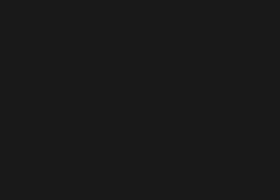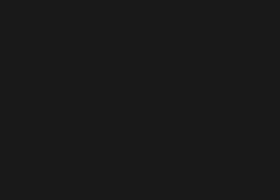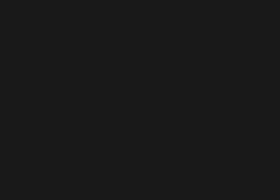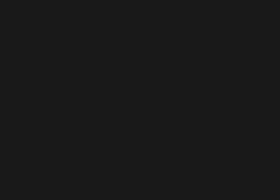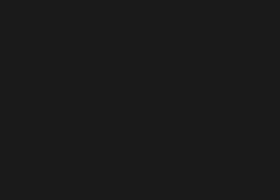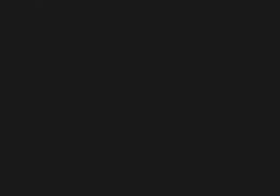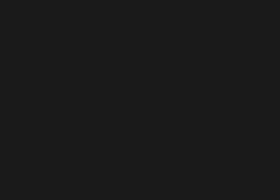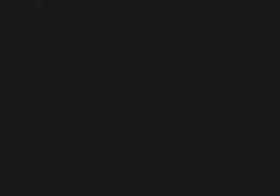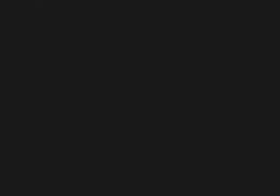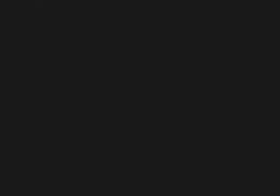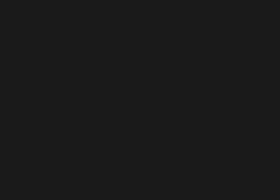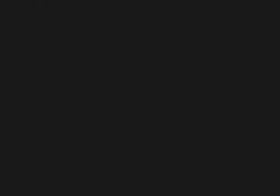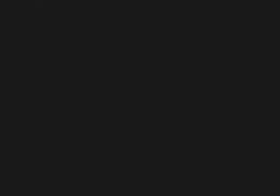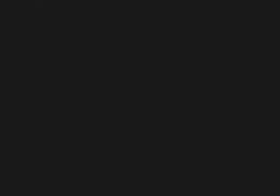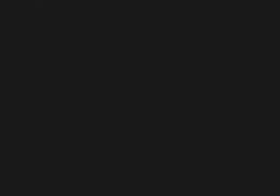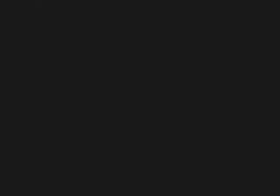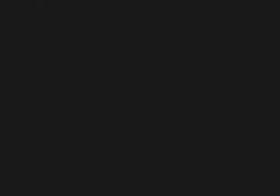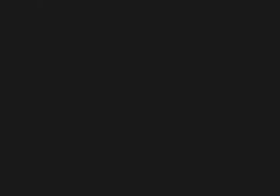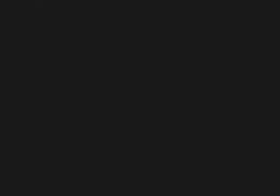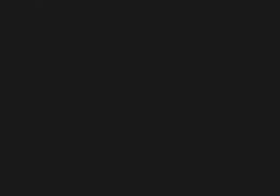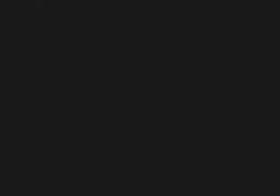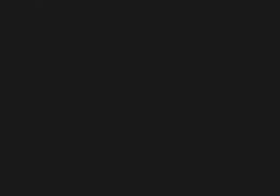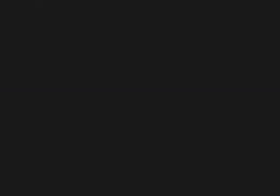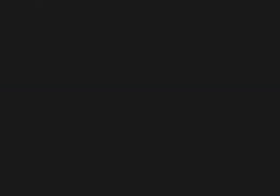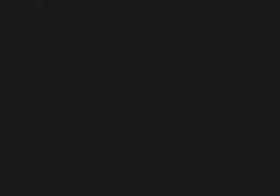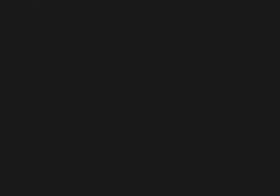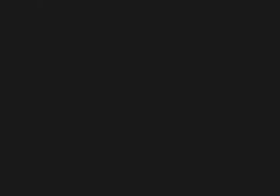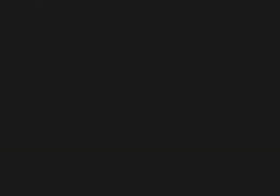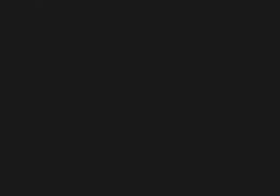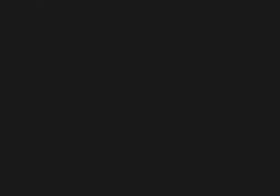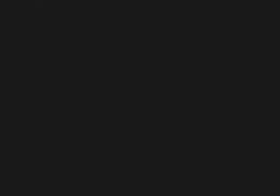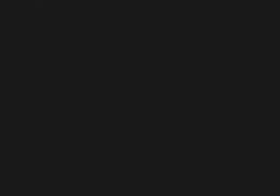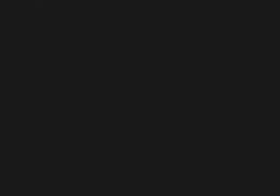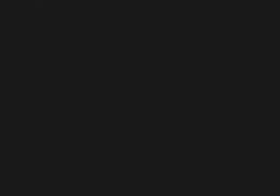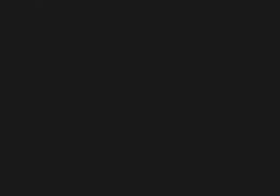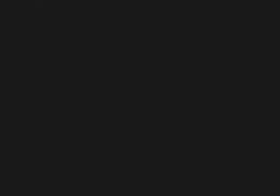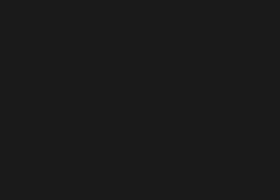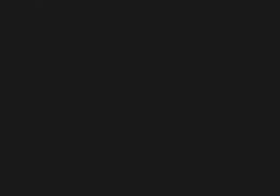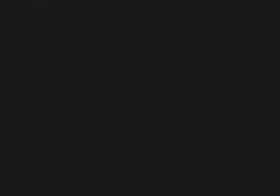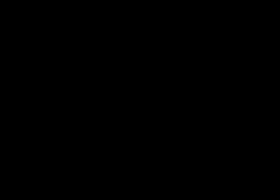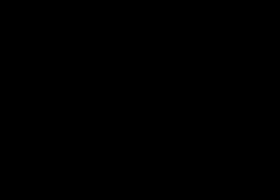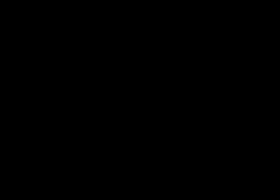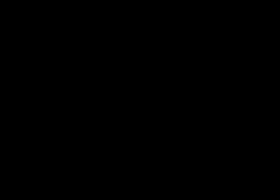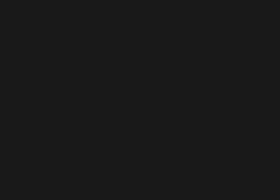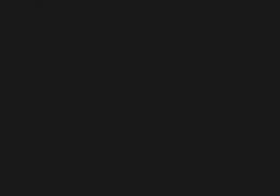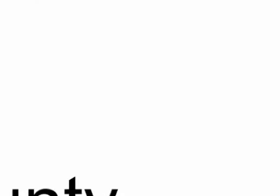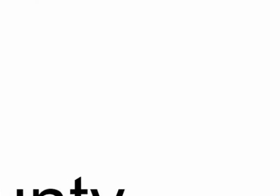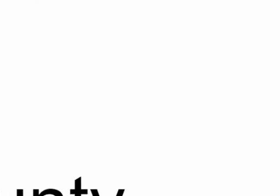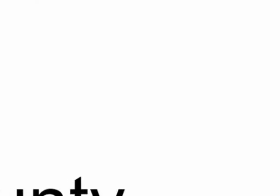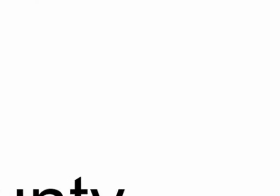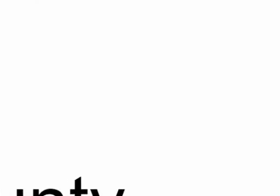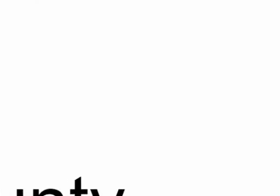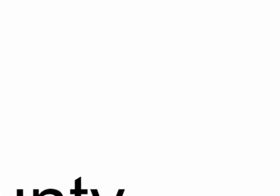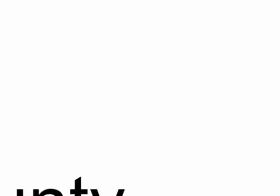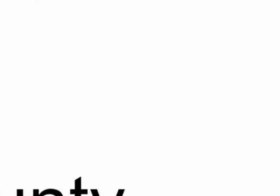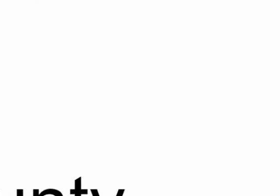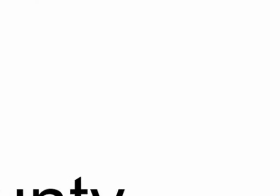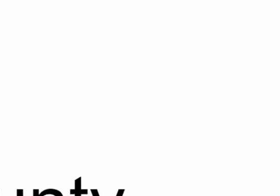share here. We're going to look at some slides, similar to what we looked at last time. All